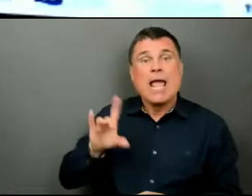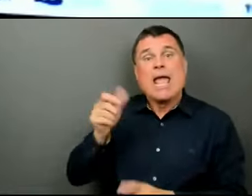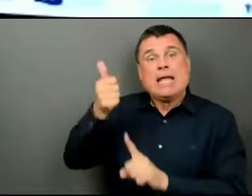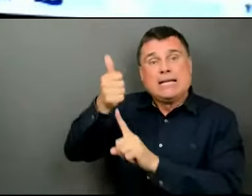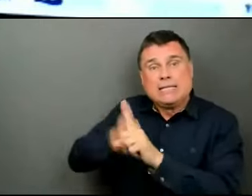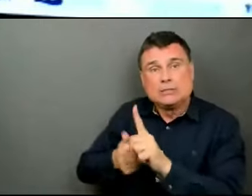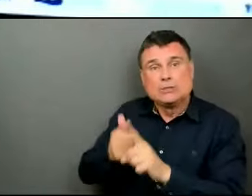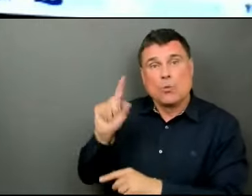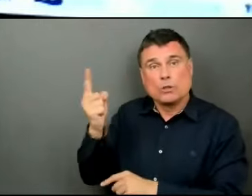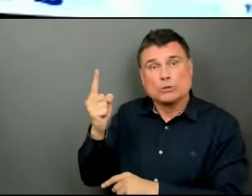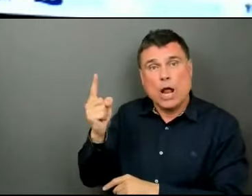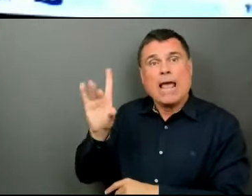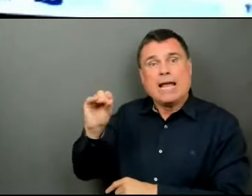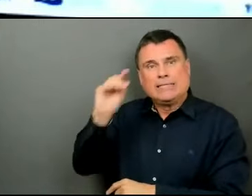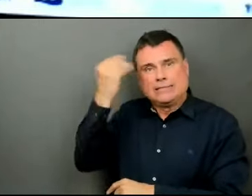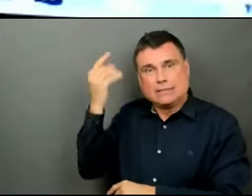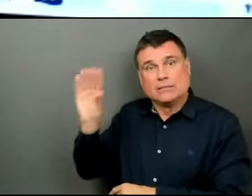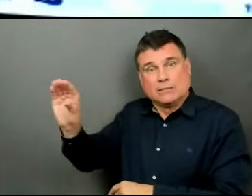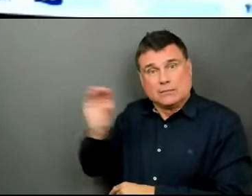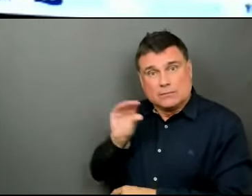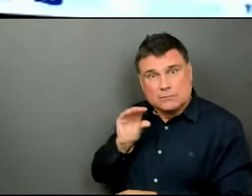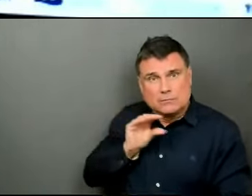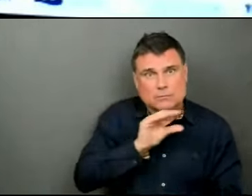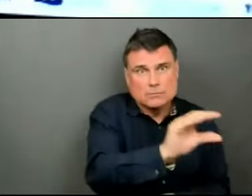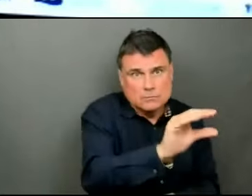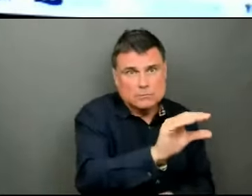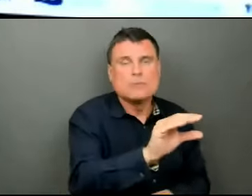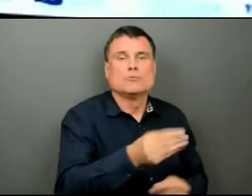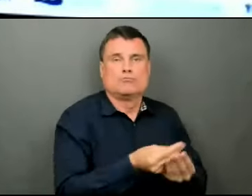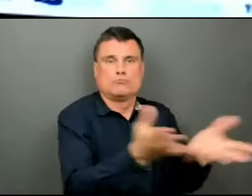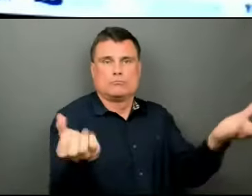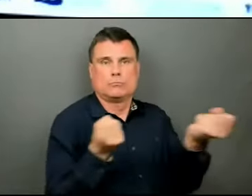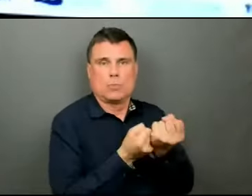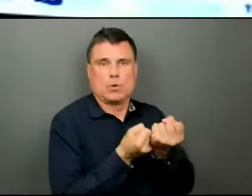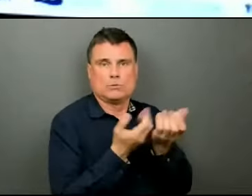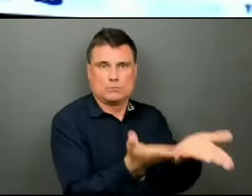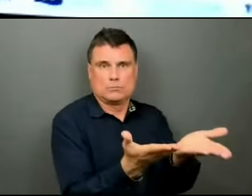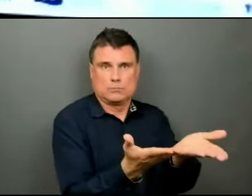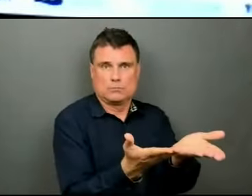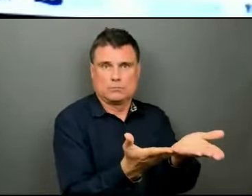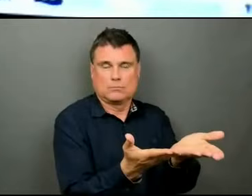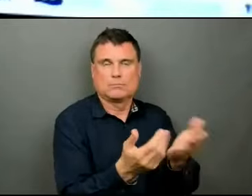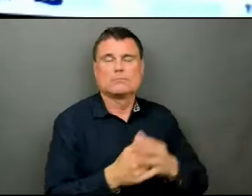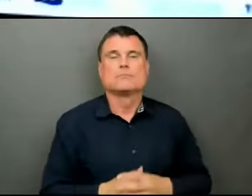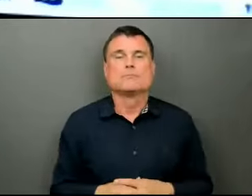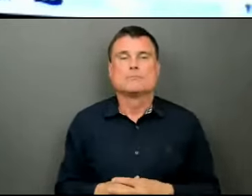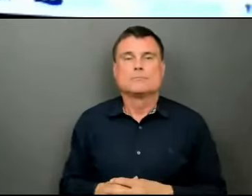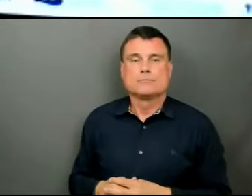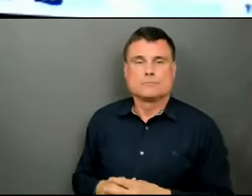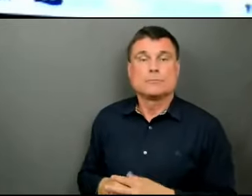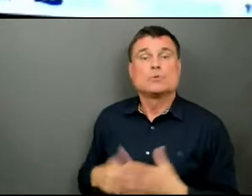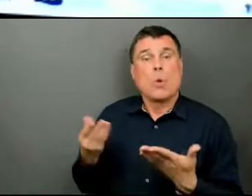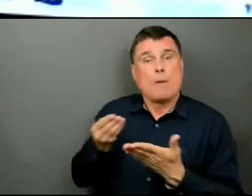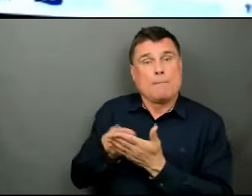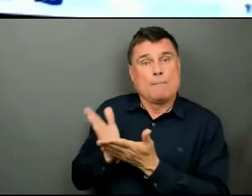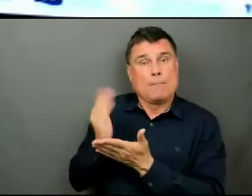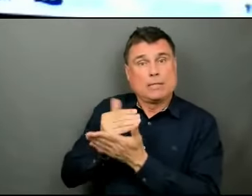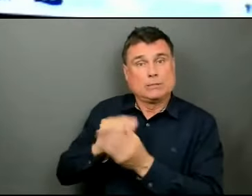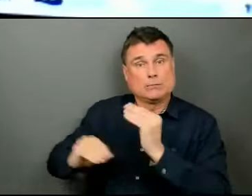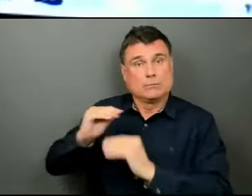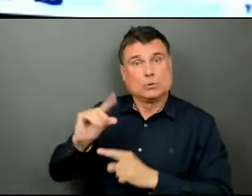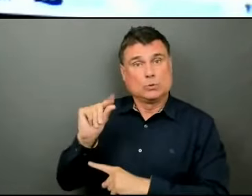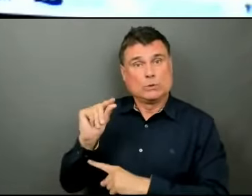through the pandemic is coming from the federal government. And in Budget 2021, we announced a plan to conquer COVID-19 in the short